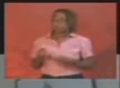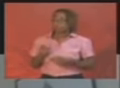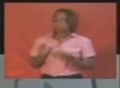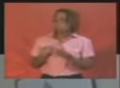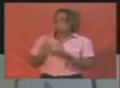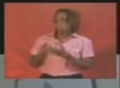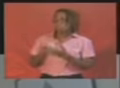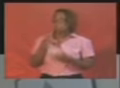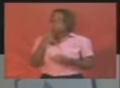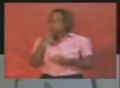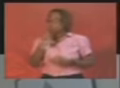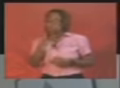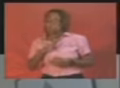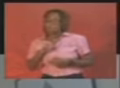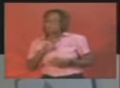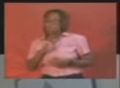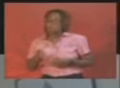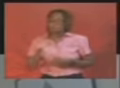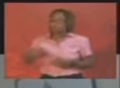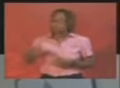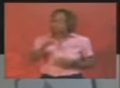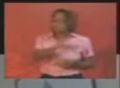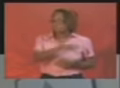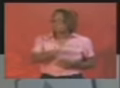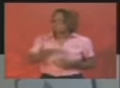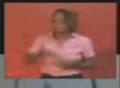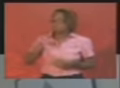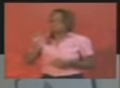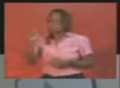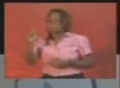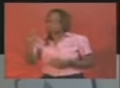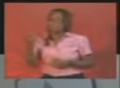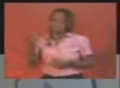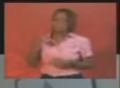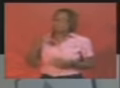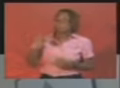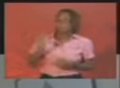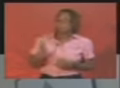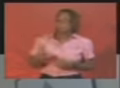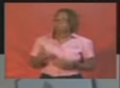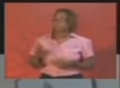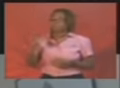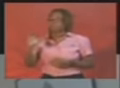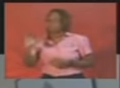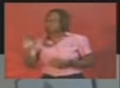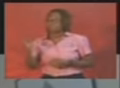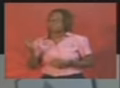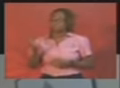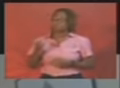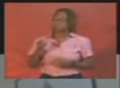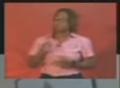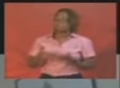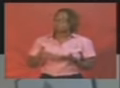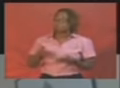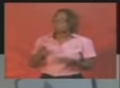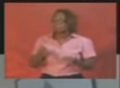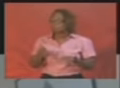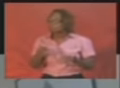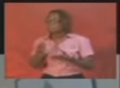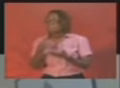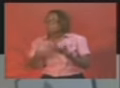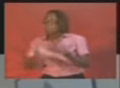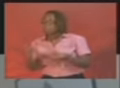district, and then doctors who are in private medical institutions, how do